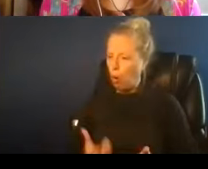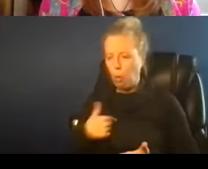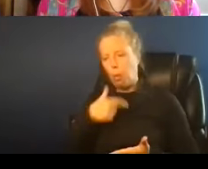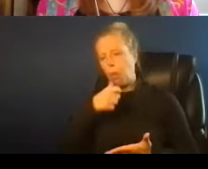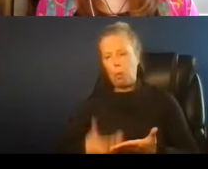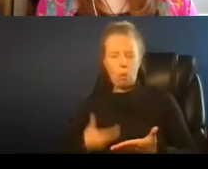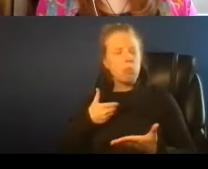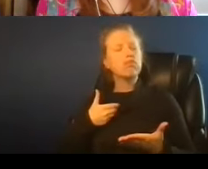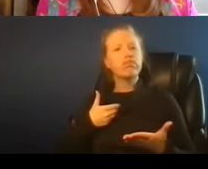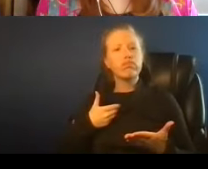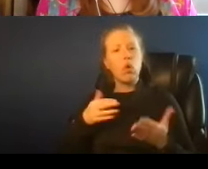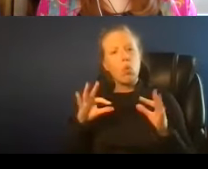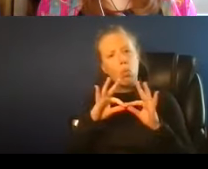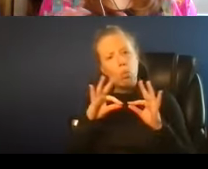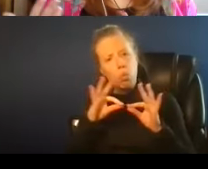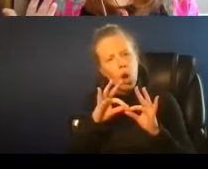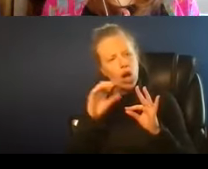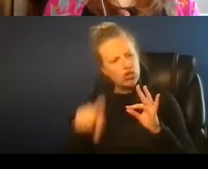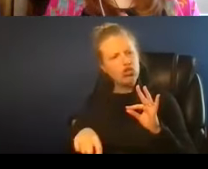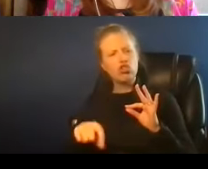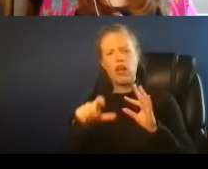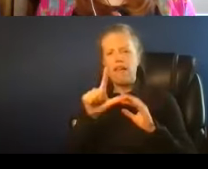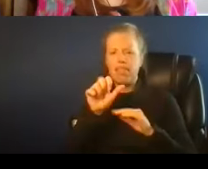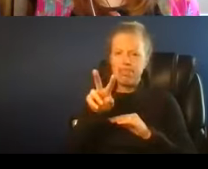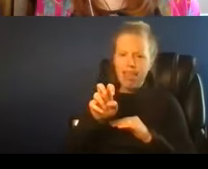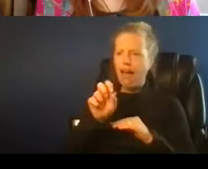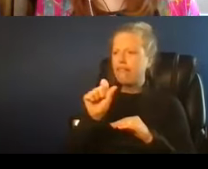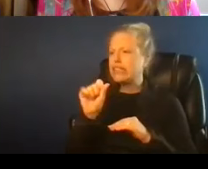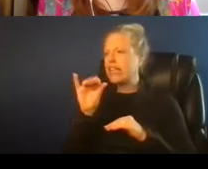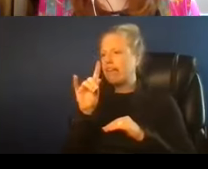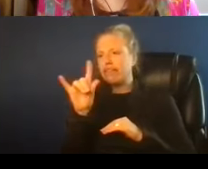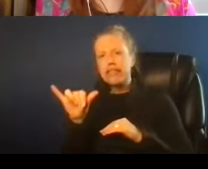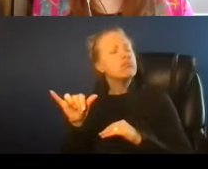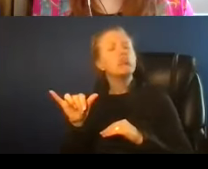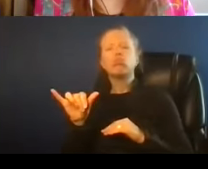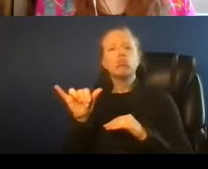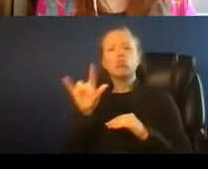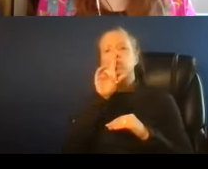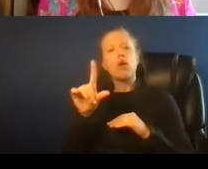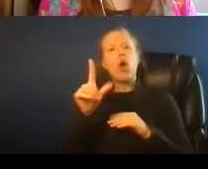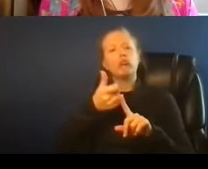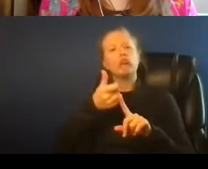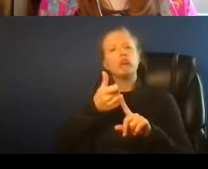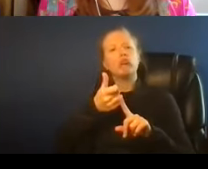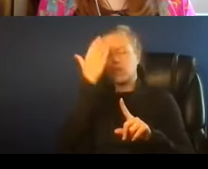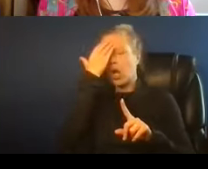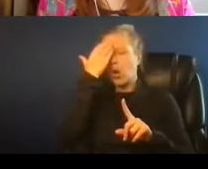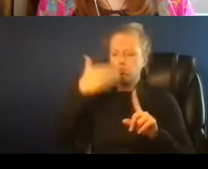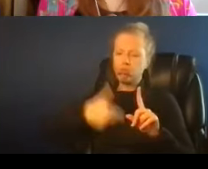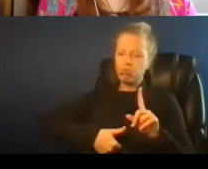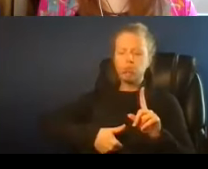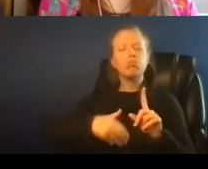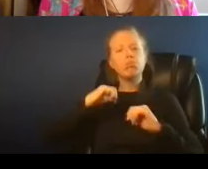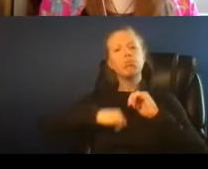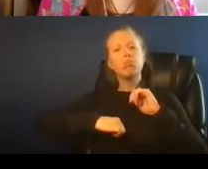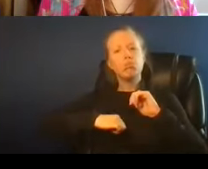you are worthy of safety or love. You just are. It's that certainty of knowing that you